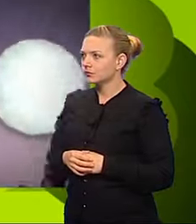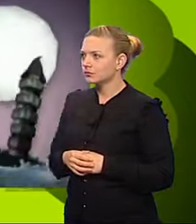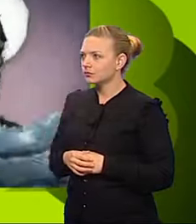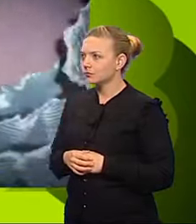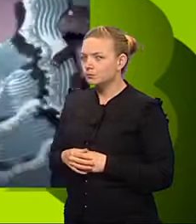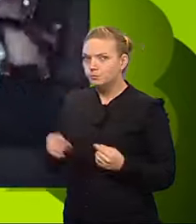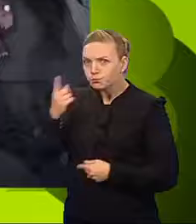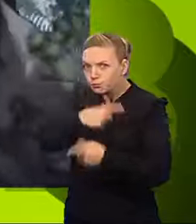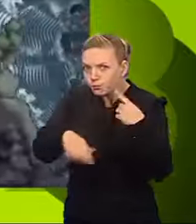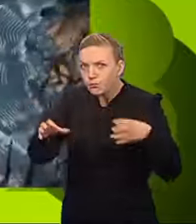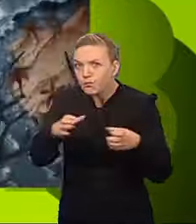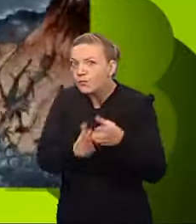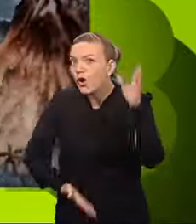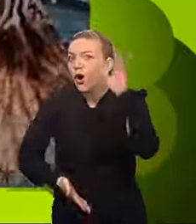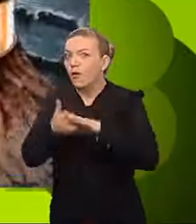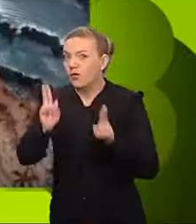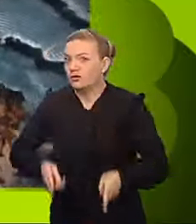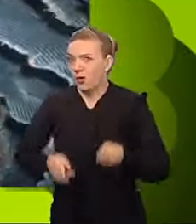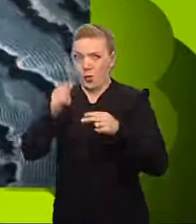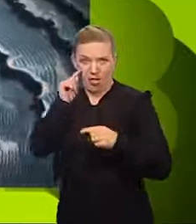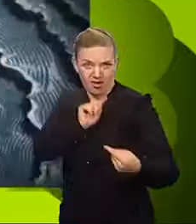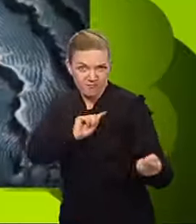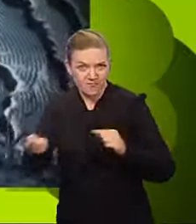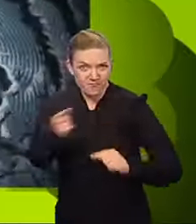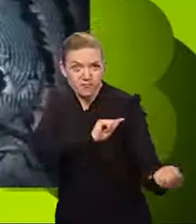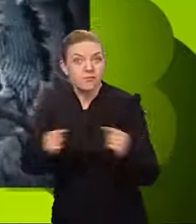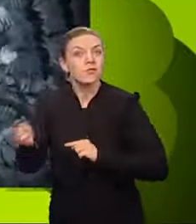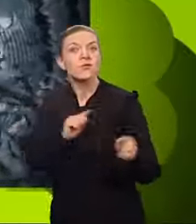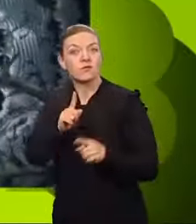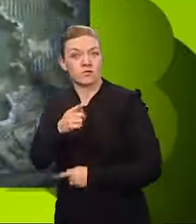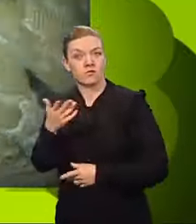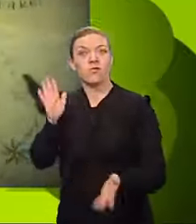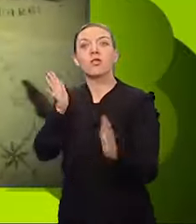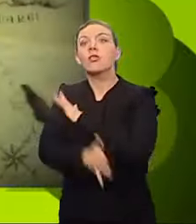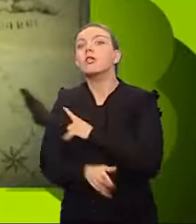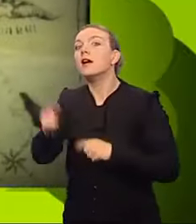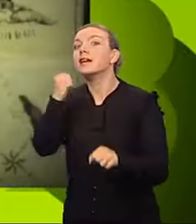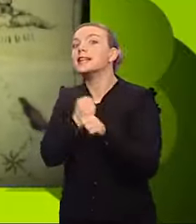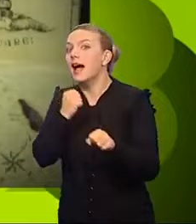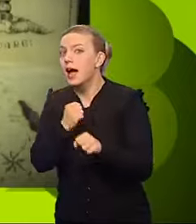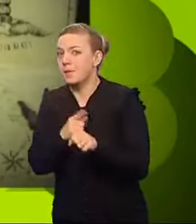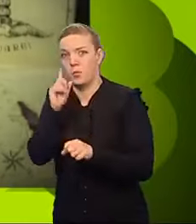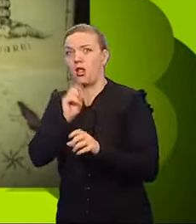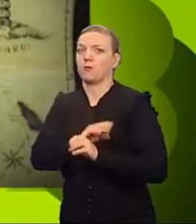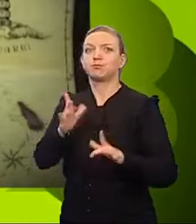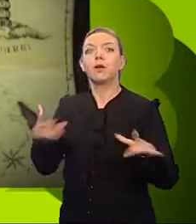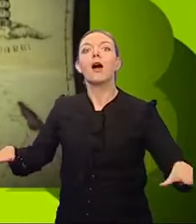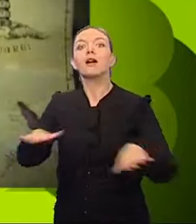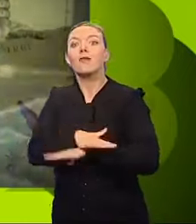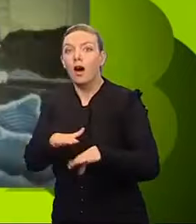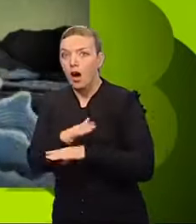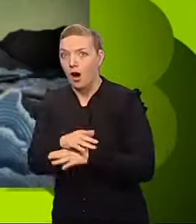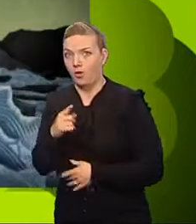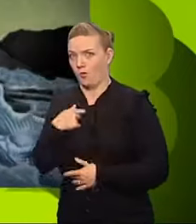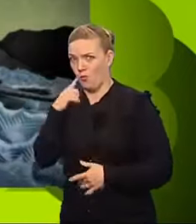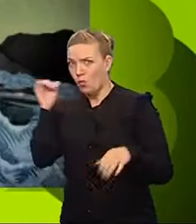It's off to the tower. You'll be up against each other. Sabotage the game, my friend, but do not blow your cover. I am waiting for you kiddies. Who will take the rap? Because